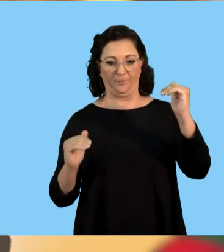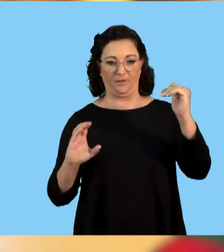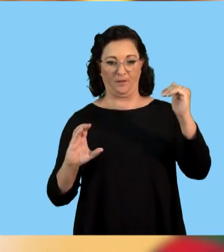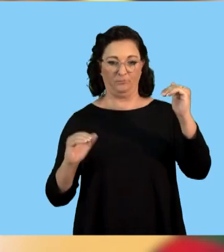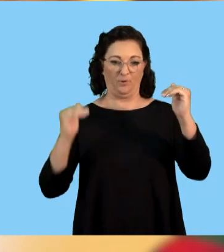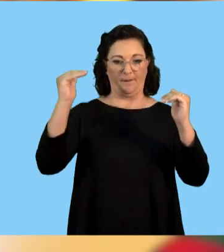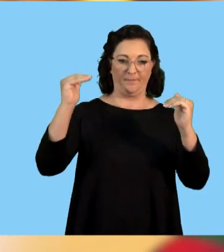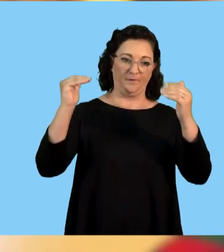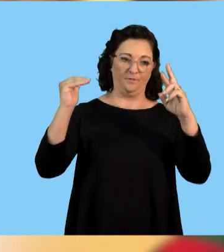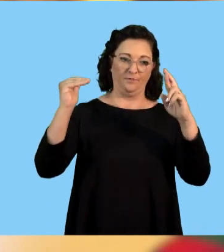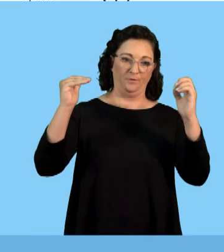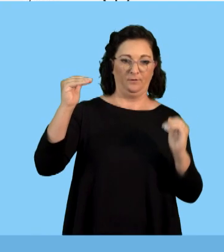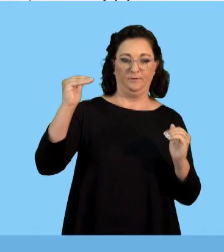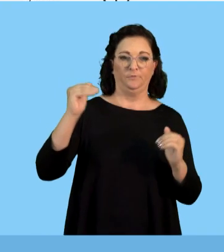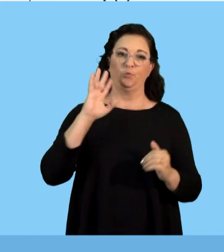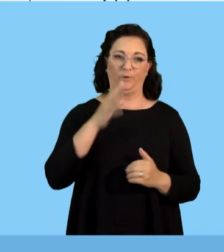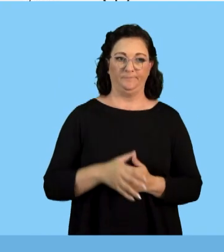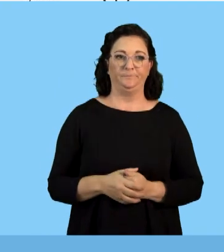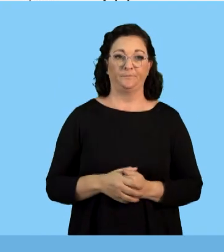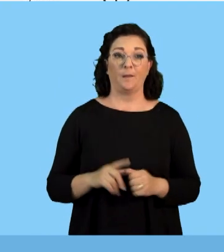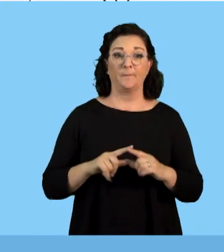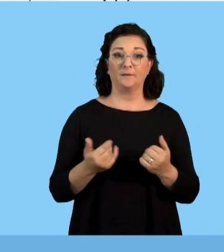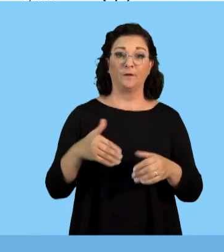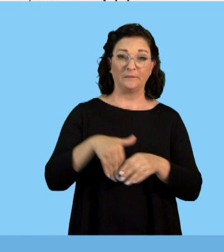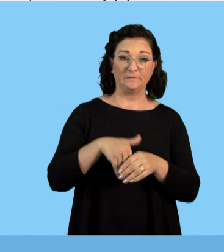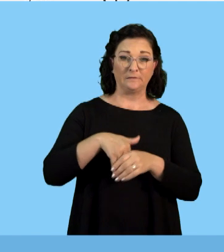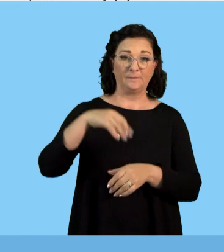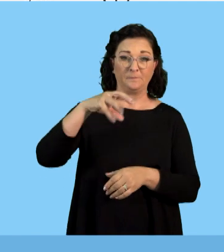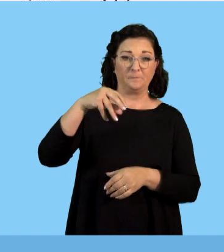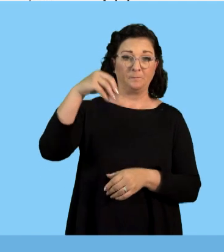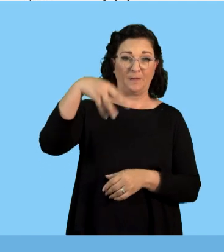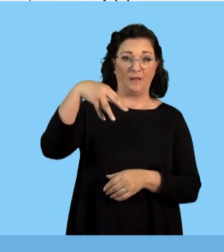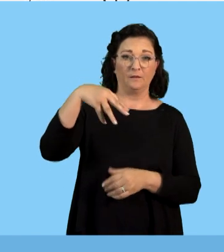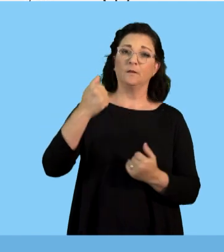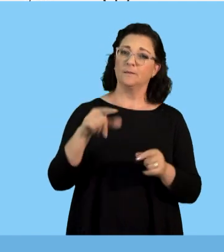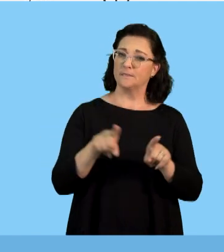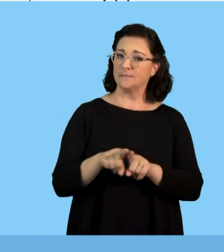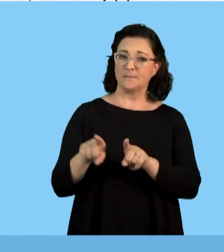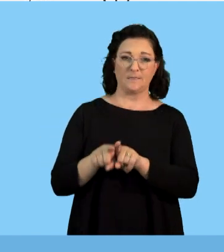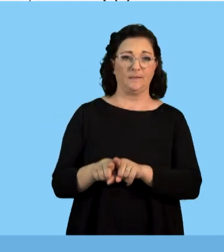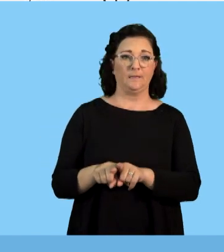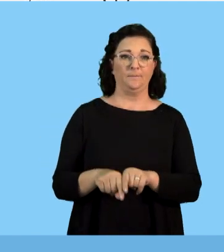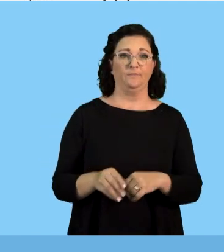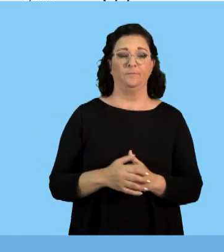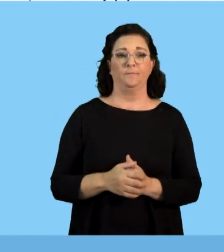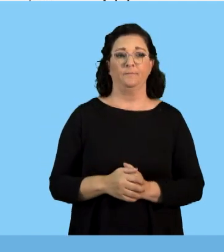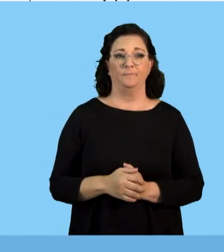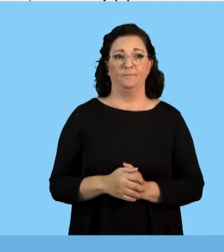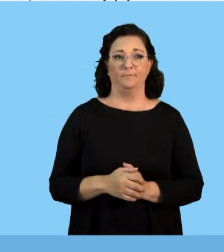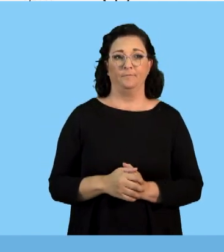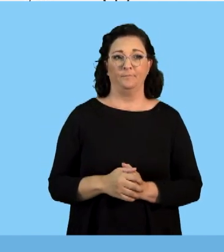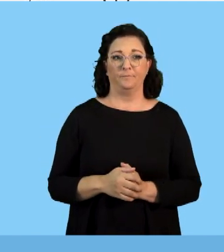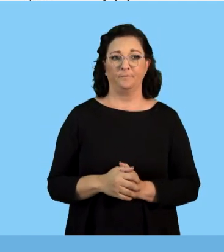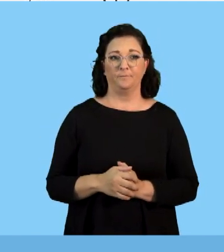increase. In addition, the current in each light bulb is the same because all the bulbs glow with the